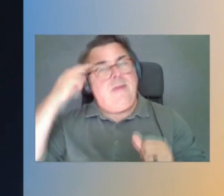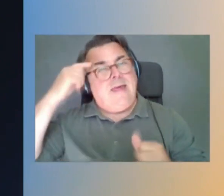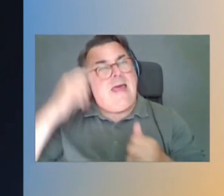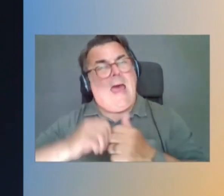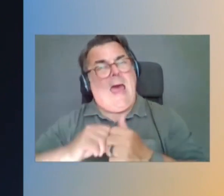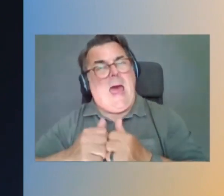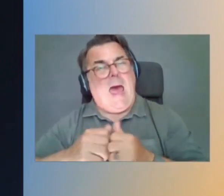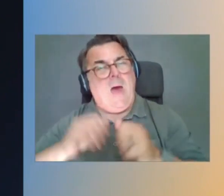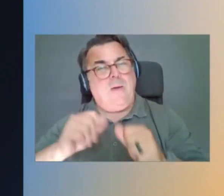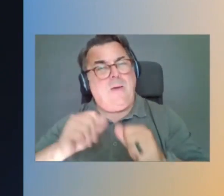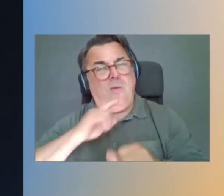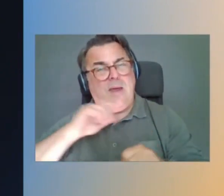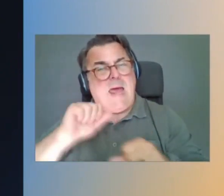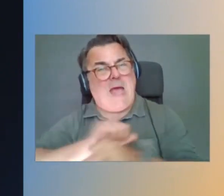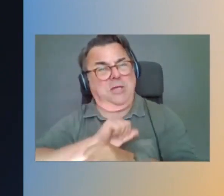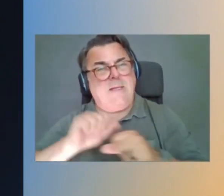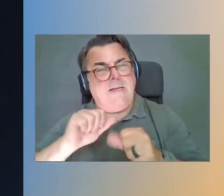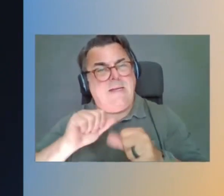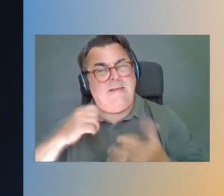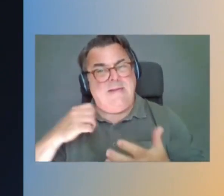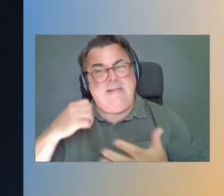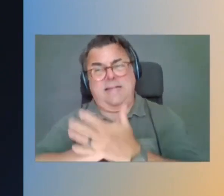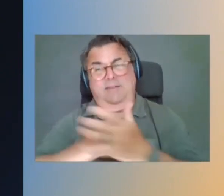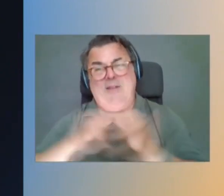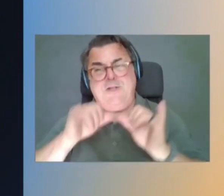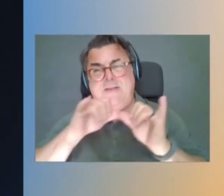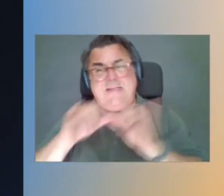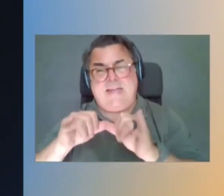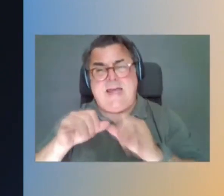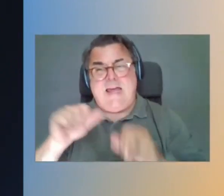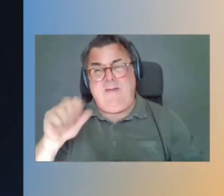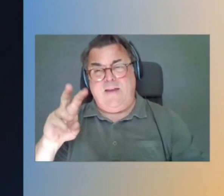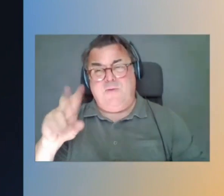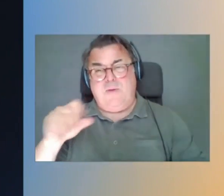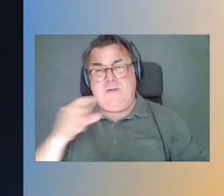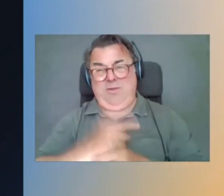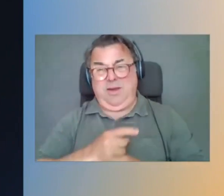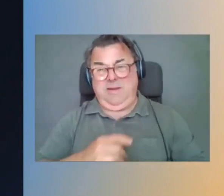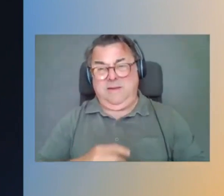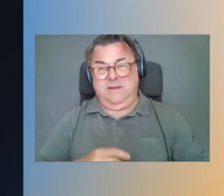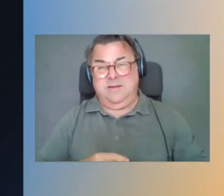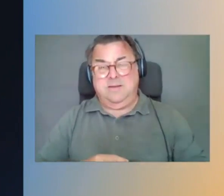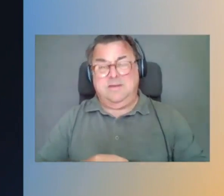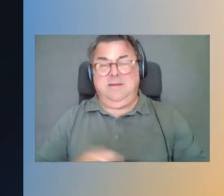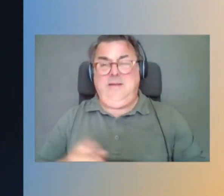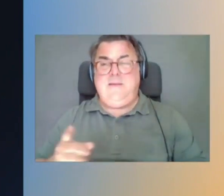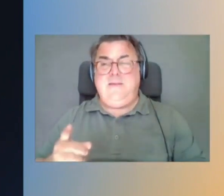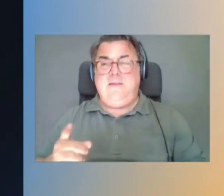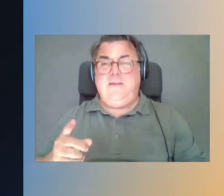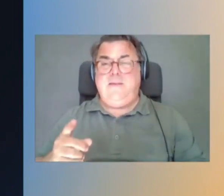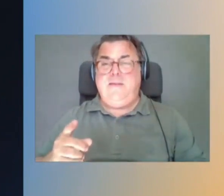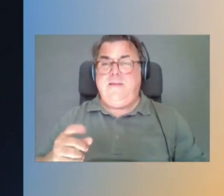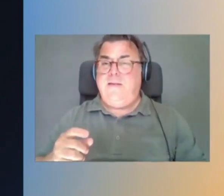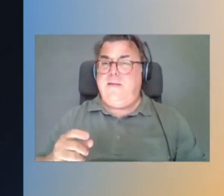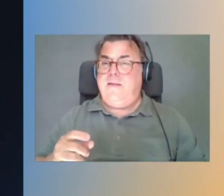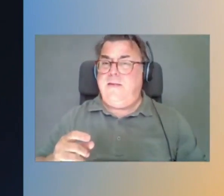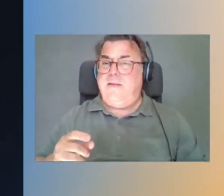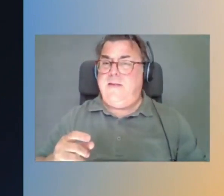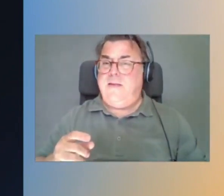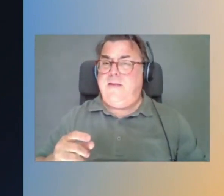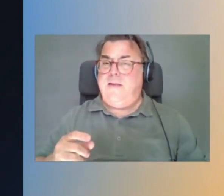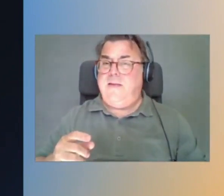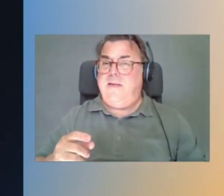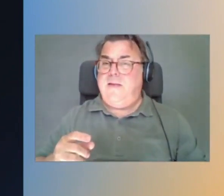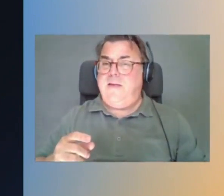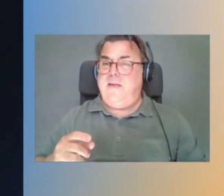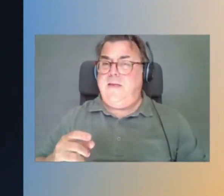take advantage of the scale of AWS, right? And there is actually a case study that's published that they actually took advantage of AWS